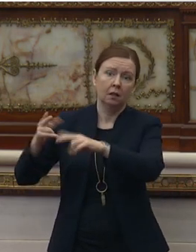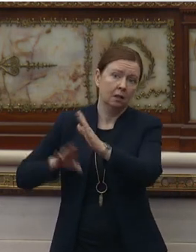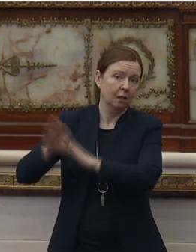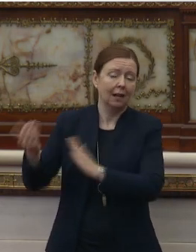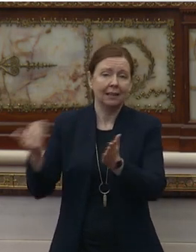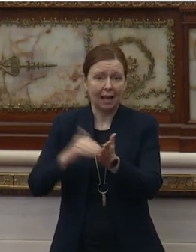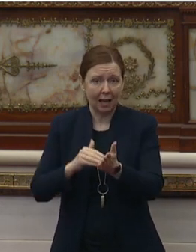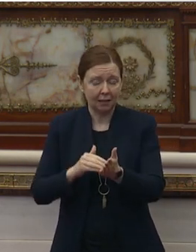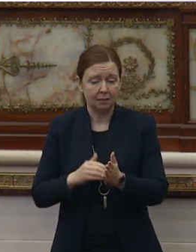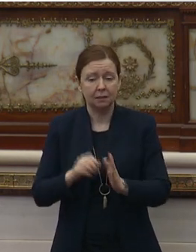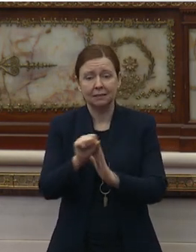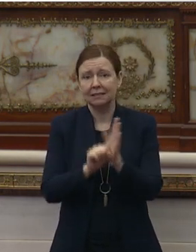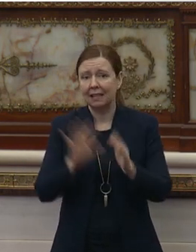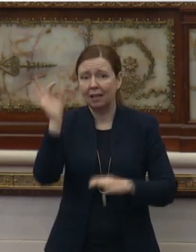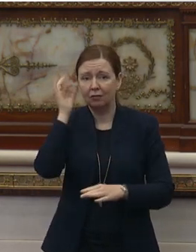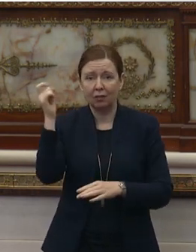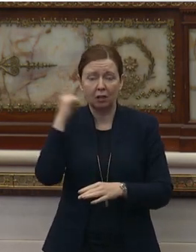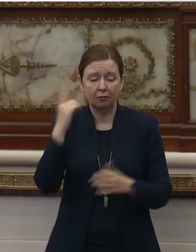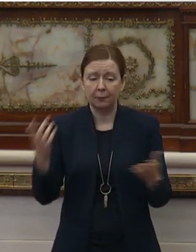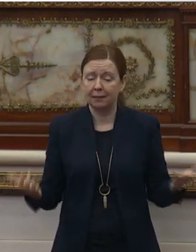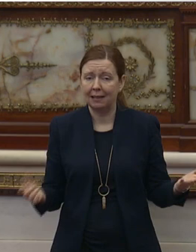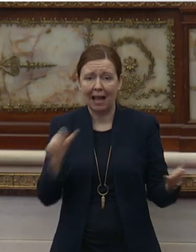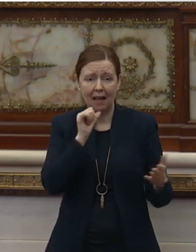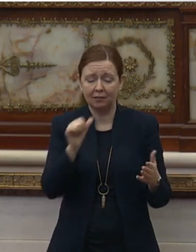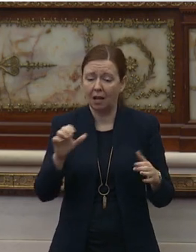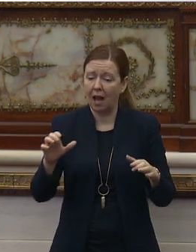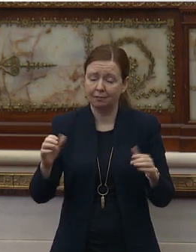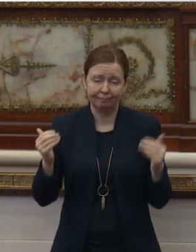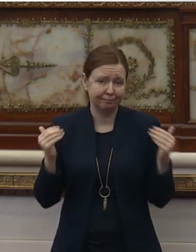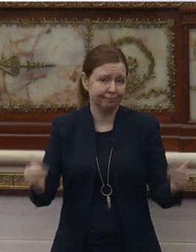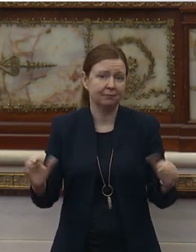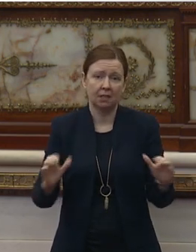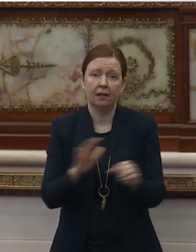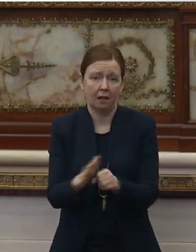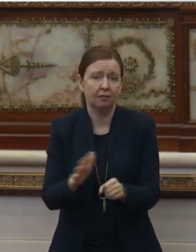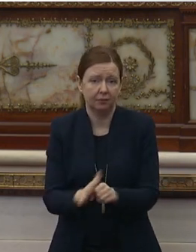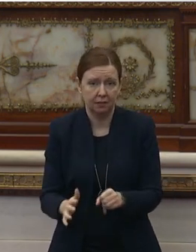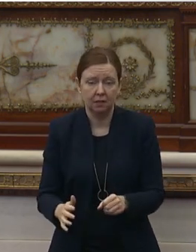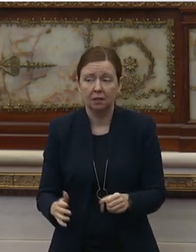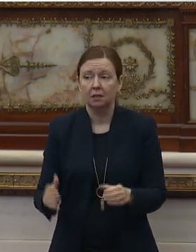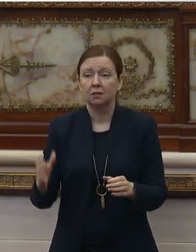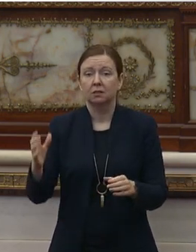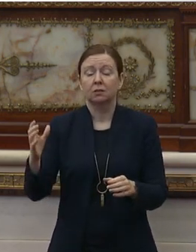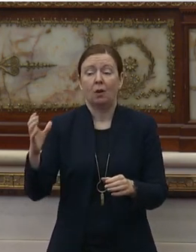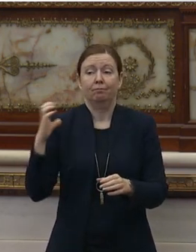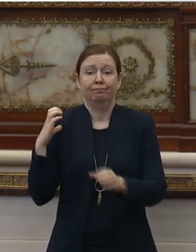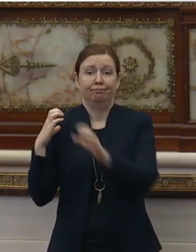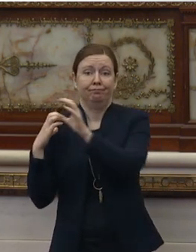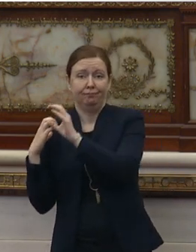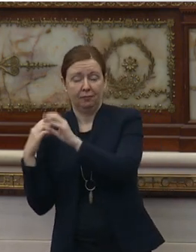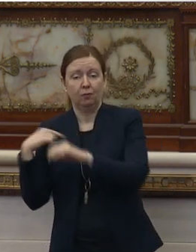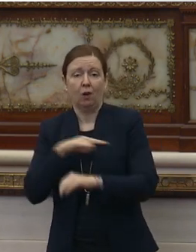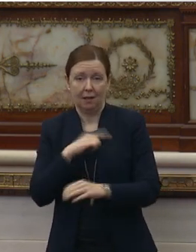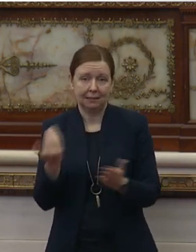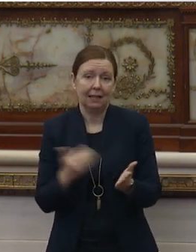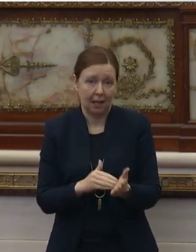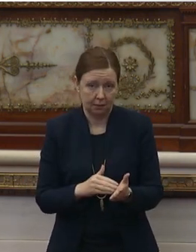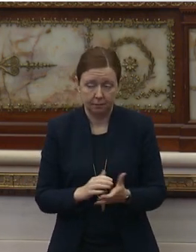Our state and federal government have not stepped up to the plate. And so this burden falls on our shoulders once